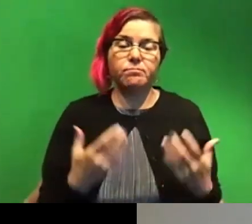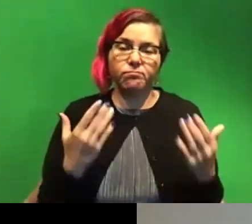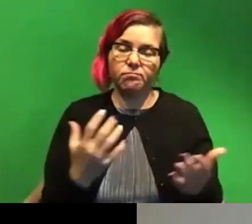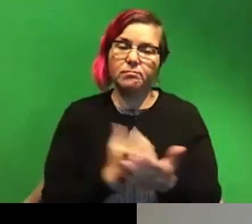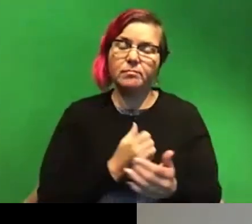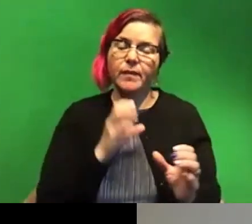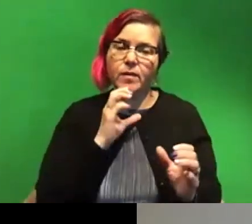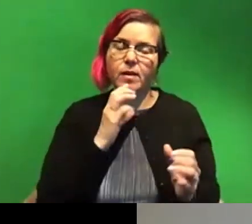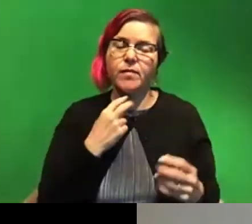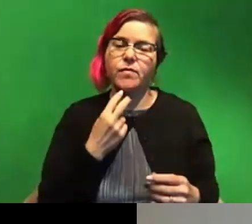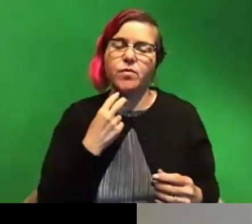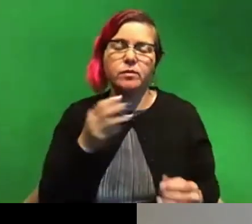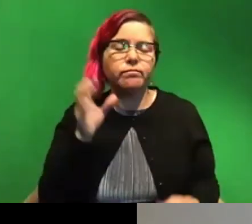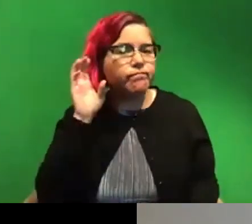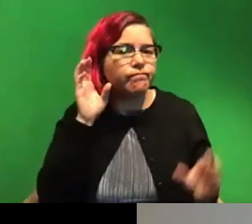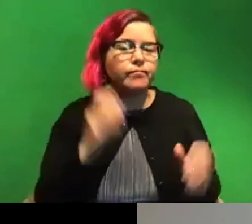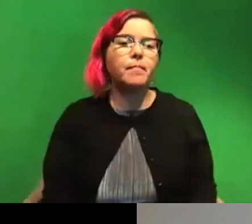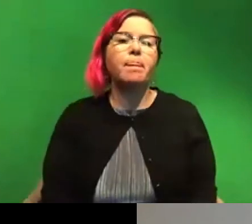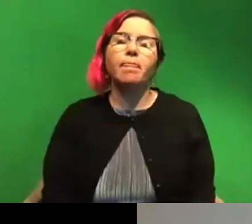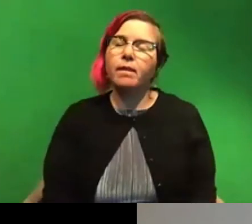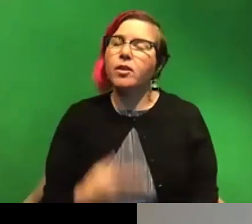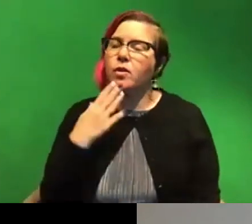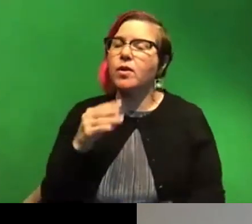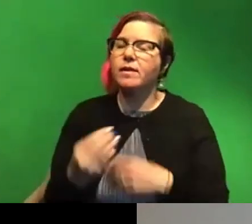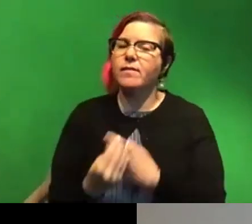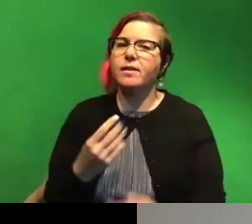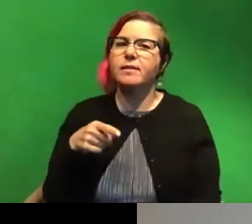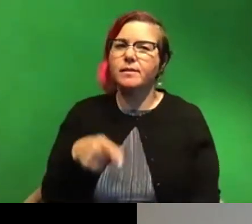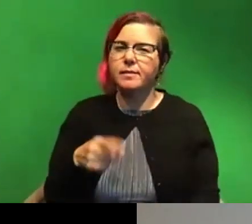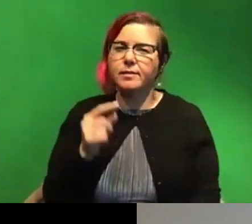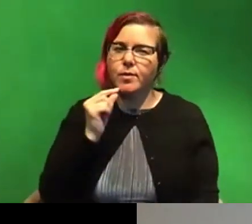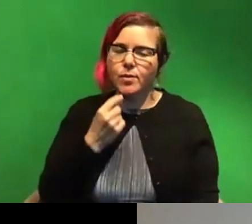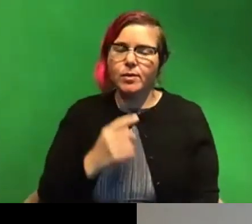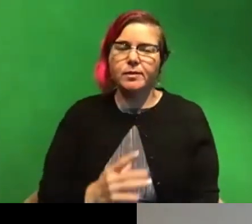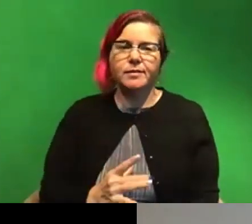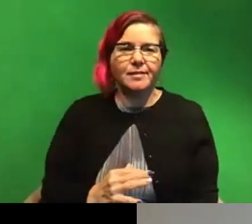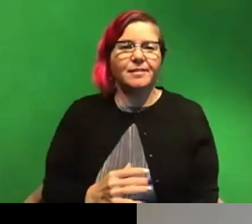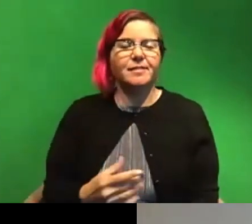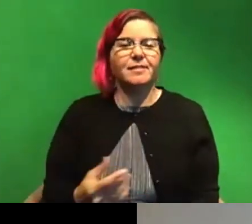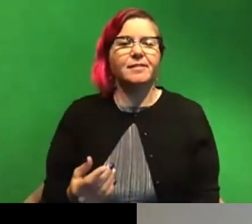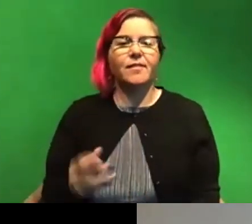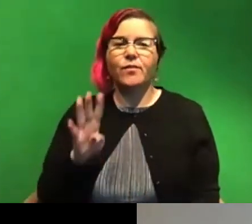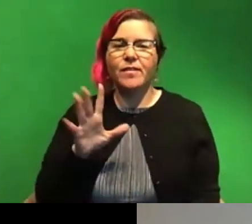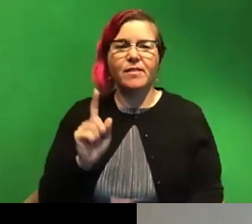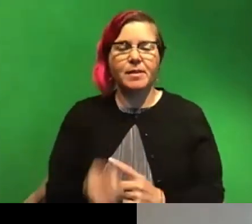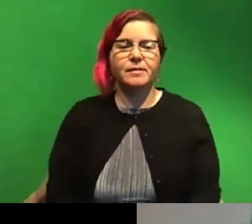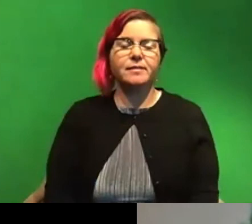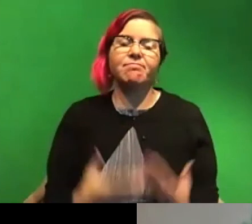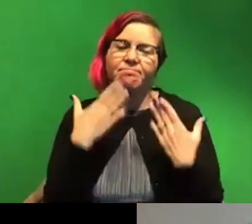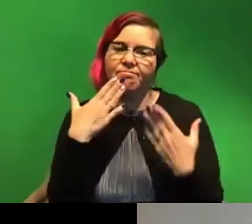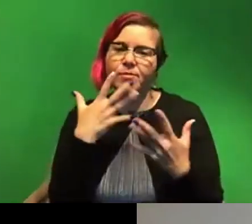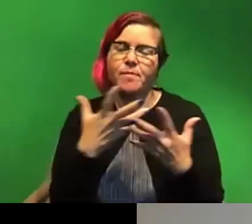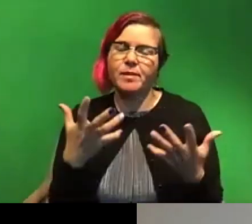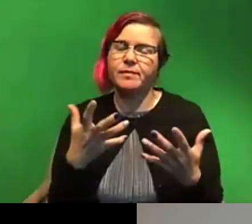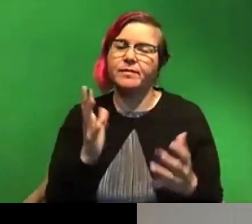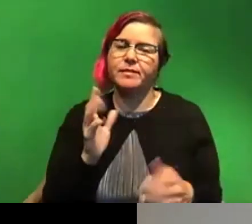get your voice heard. Great. Solid advice. This was a really, really cool 45 minutes. Thank you so much for spending the time